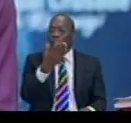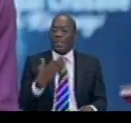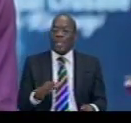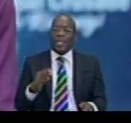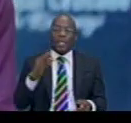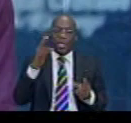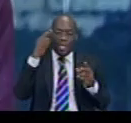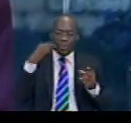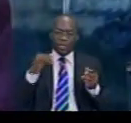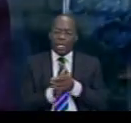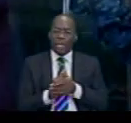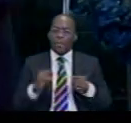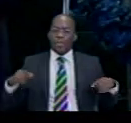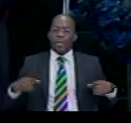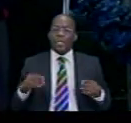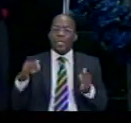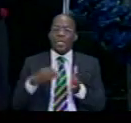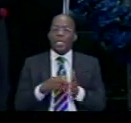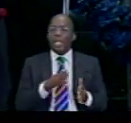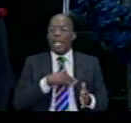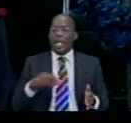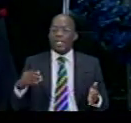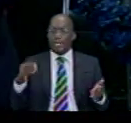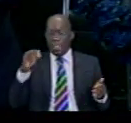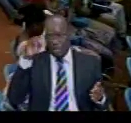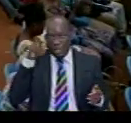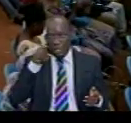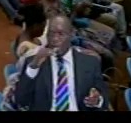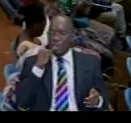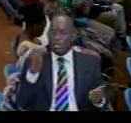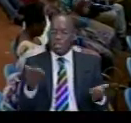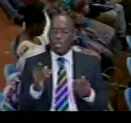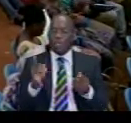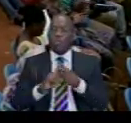he's here today and he's saying, praise the Lord.